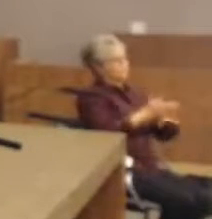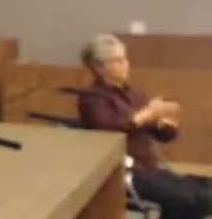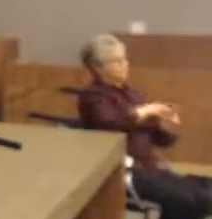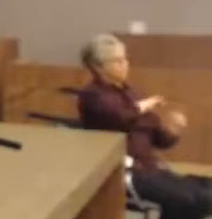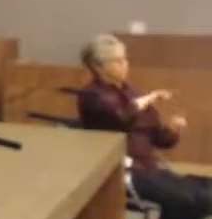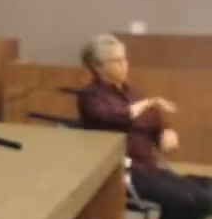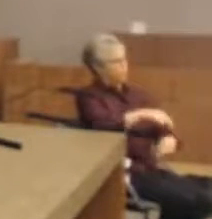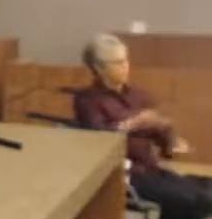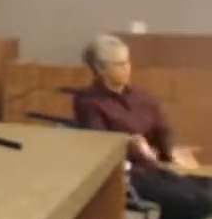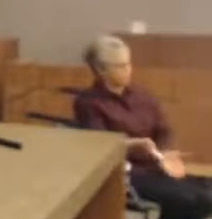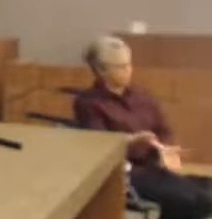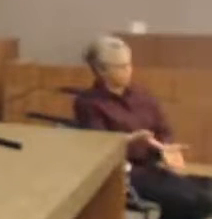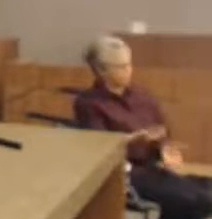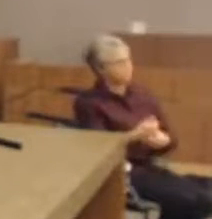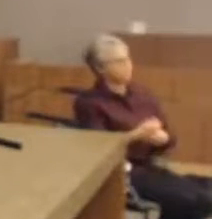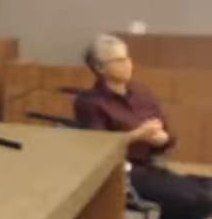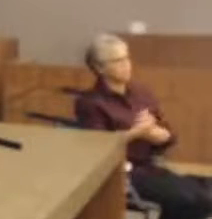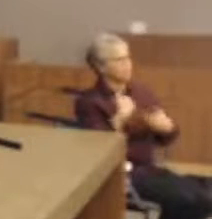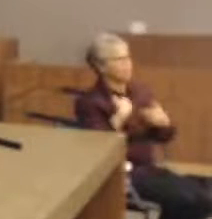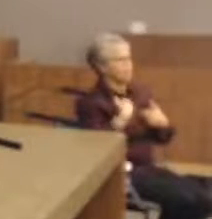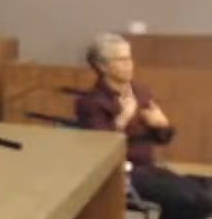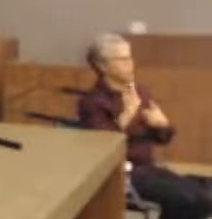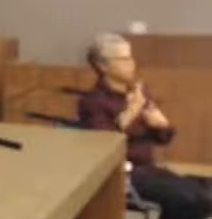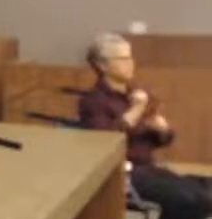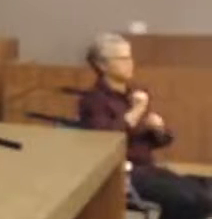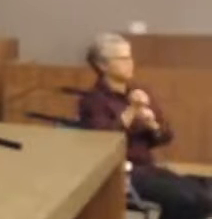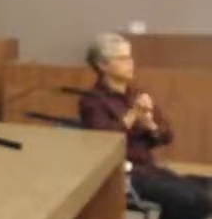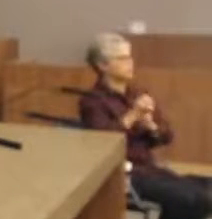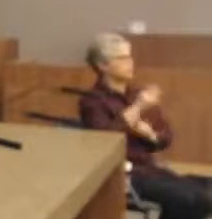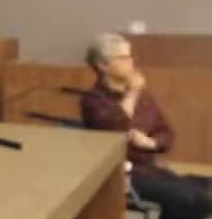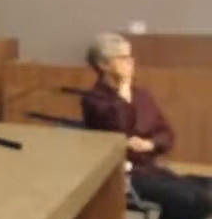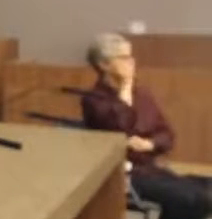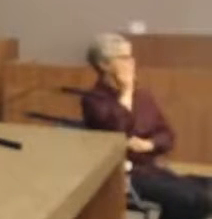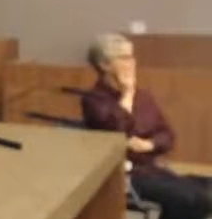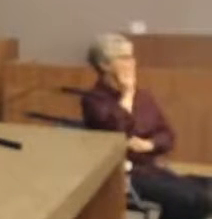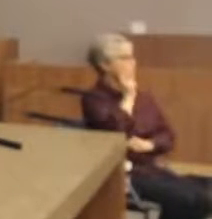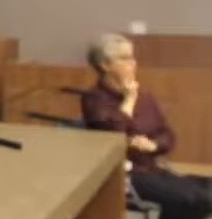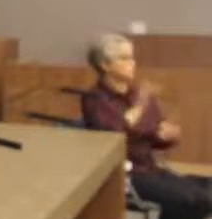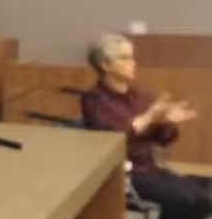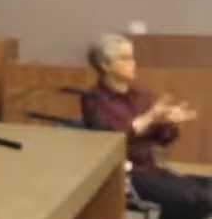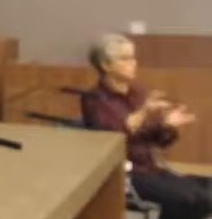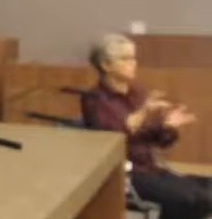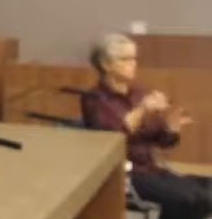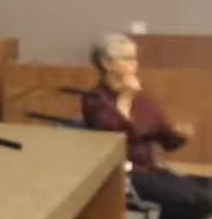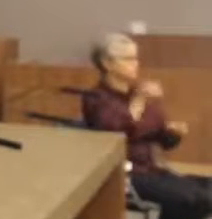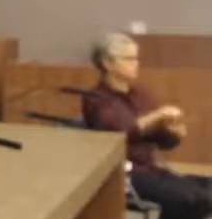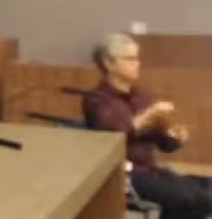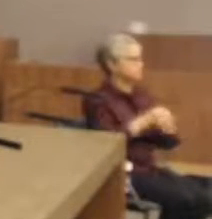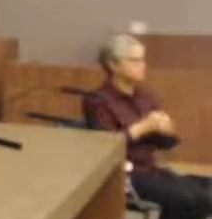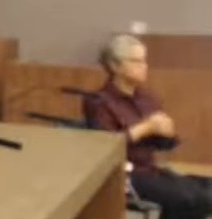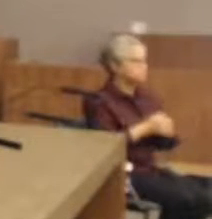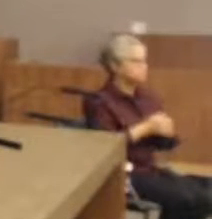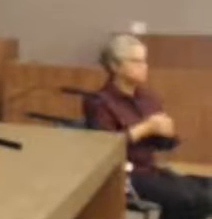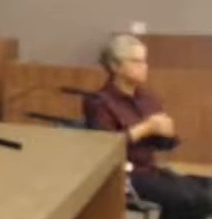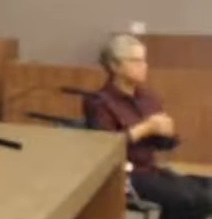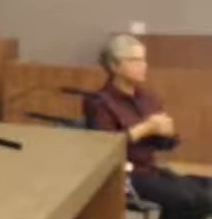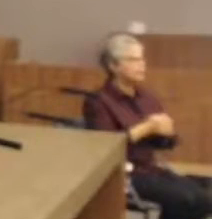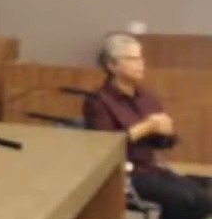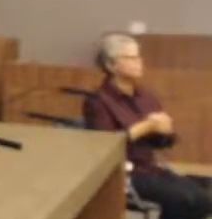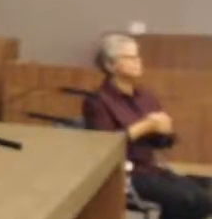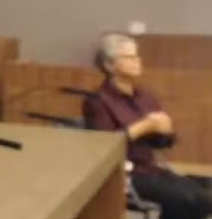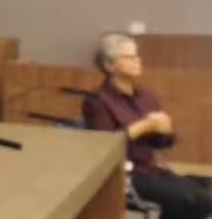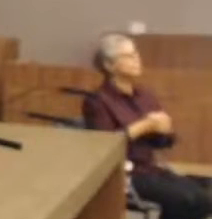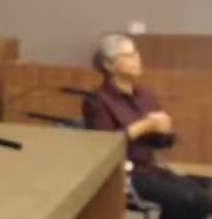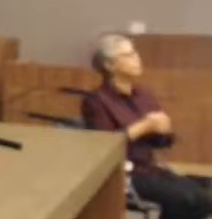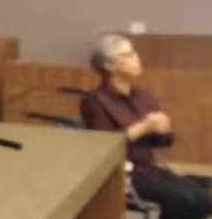treatment plan from a provider, and one of the it was sexual assault, but the claimant is a derivative victim, and one of the